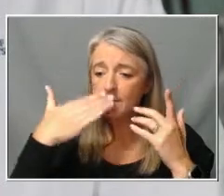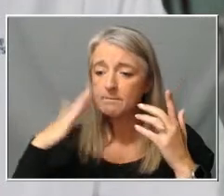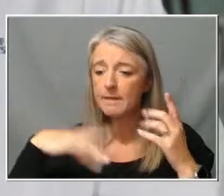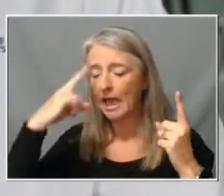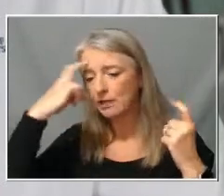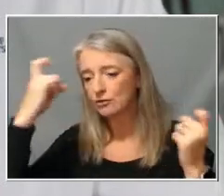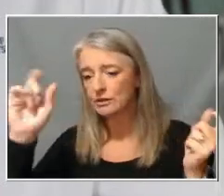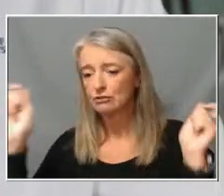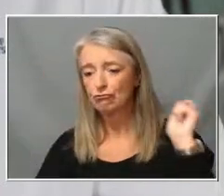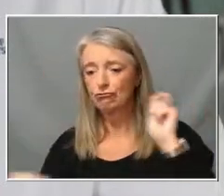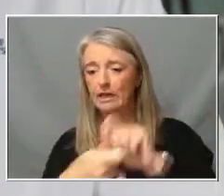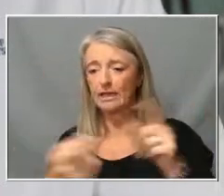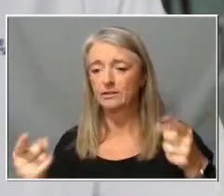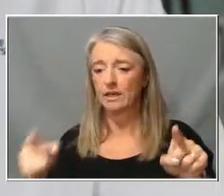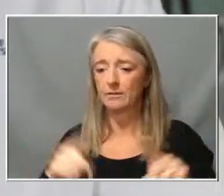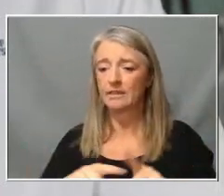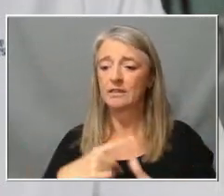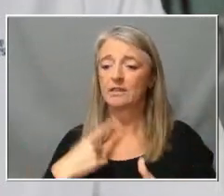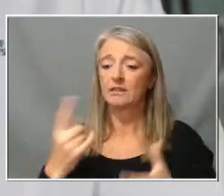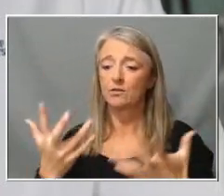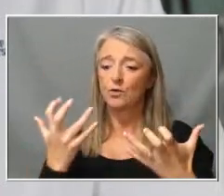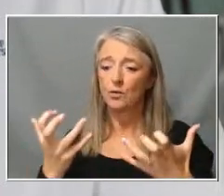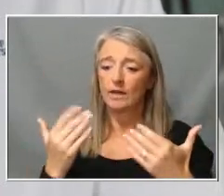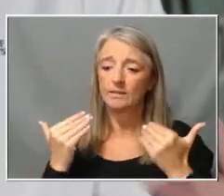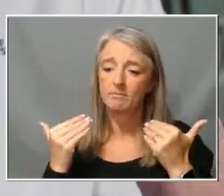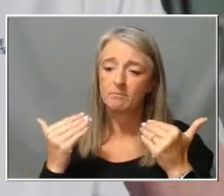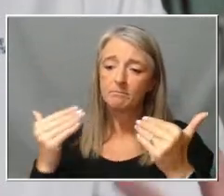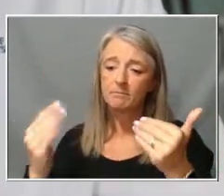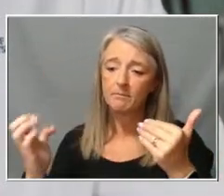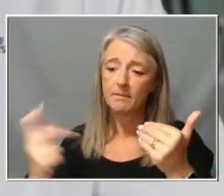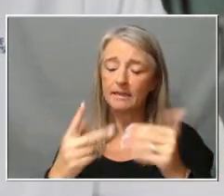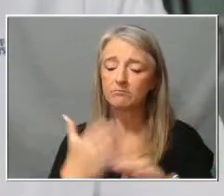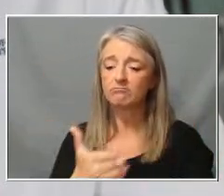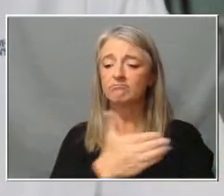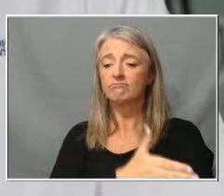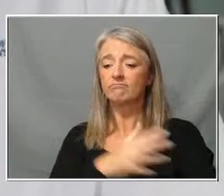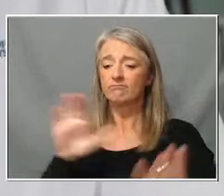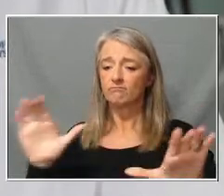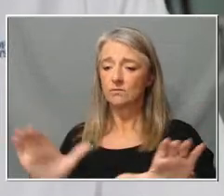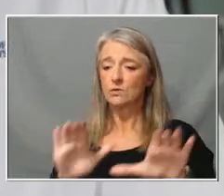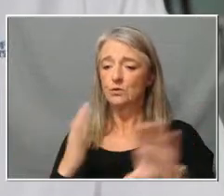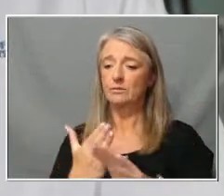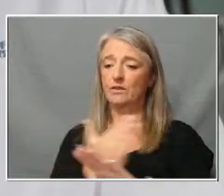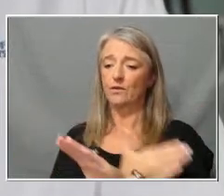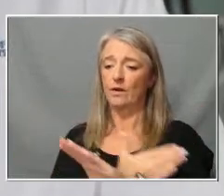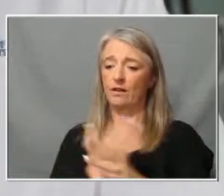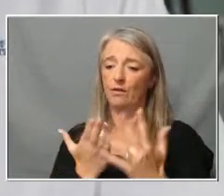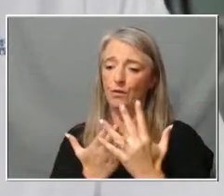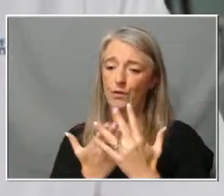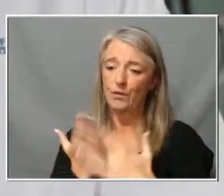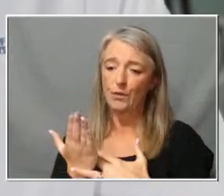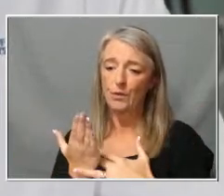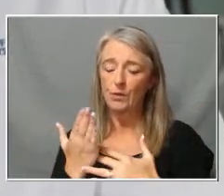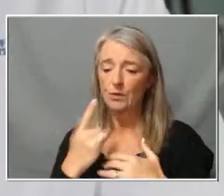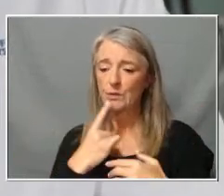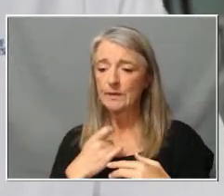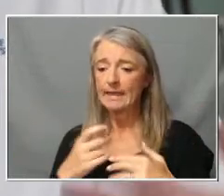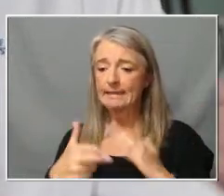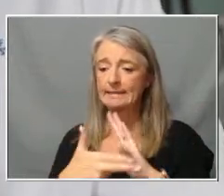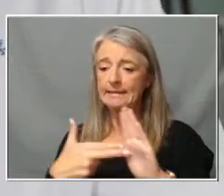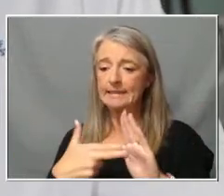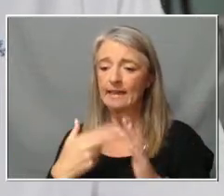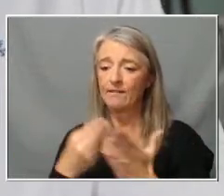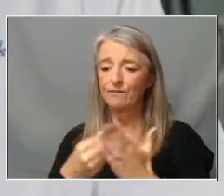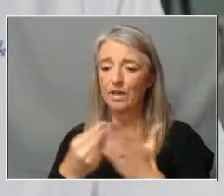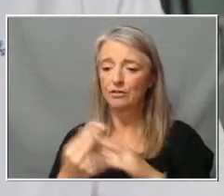happening, and you just want to be able to just get back and get better and get doing what you were doing before. And then if you have to go through all this red tape, I had to have this huge fundraiser for me